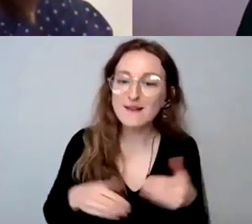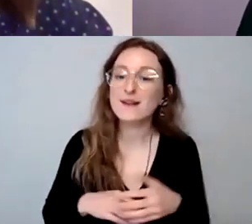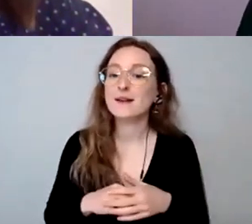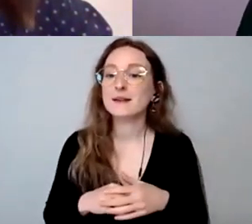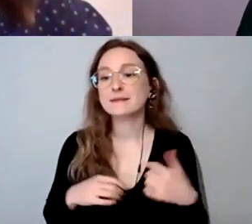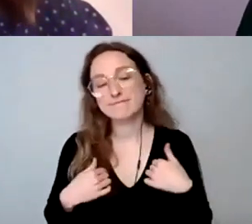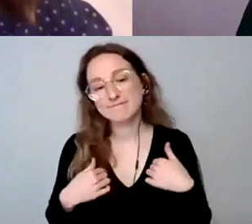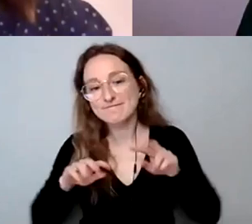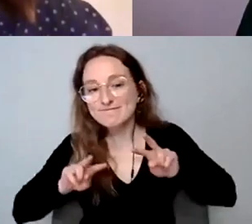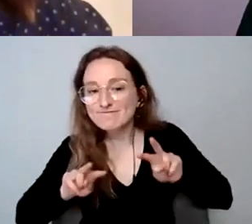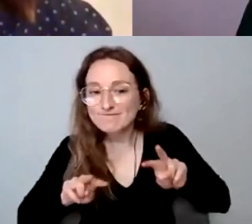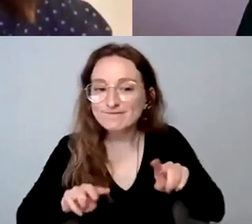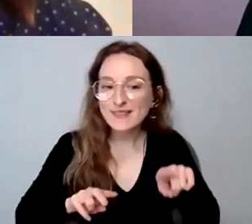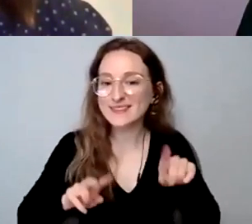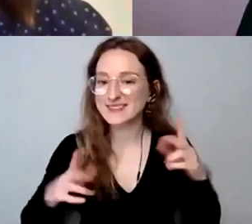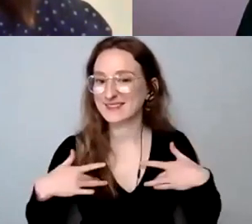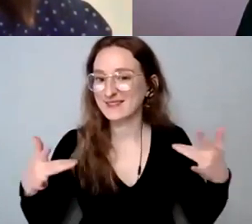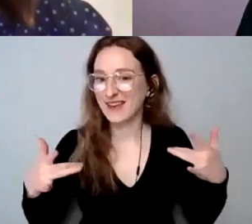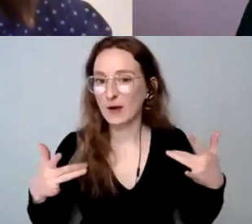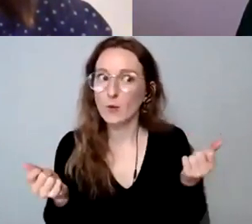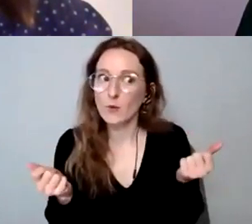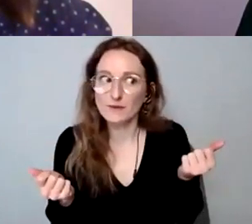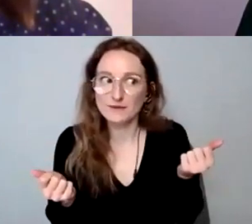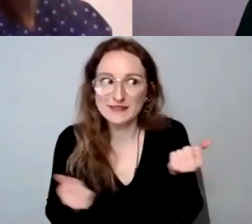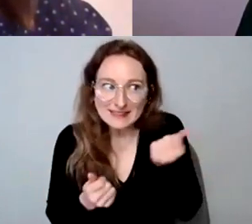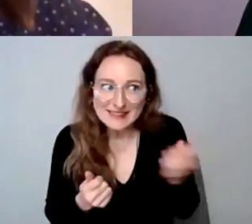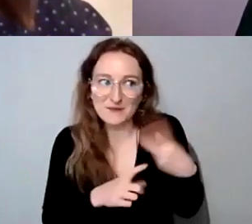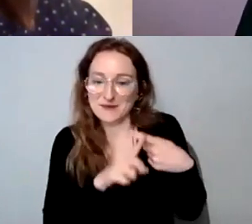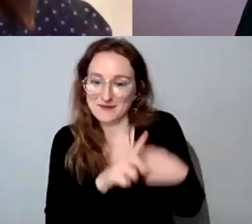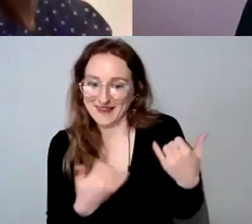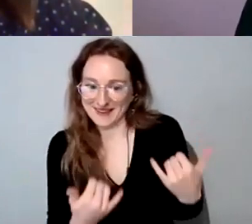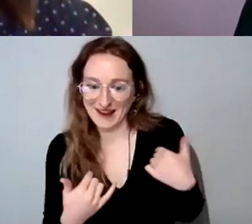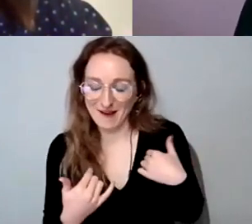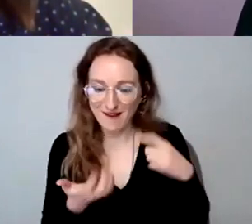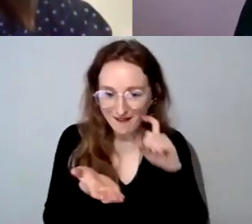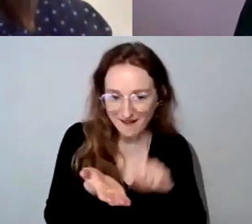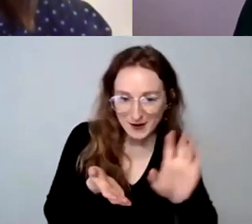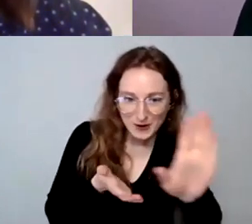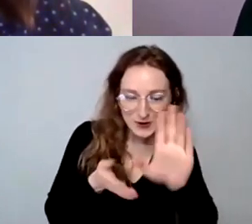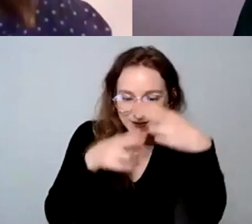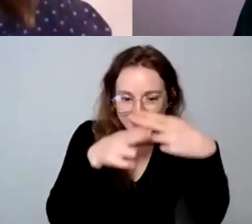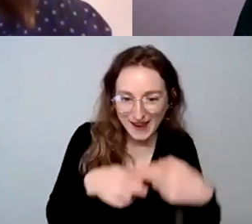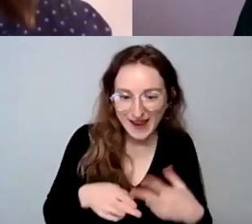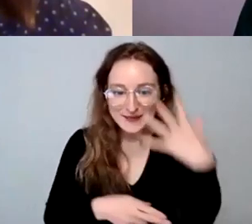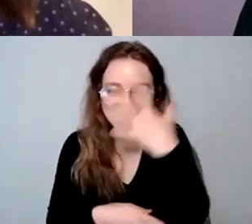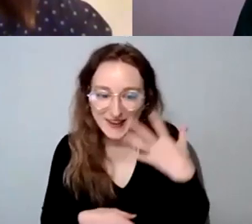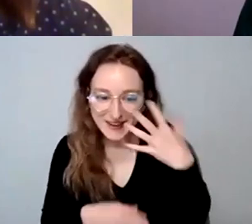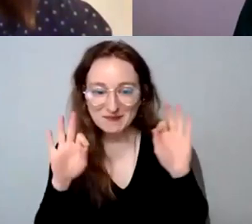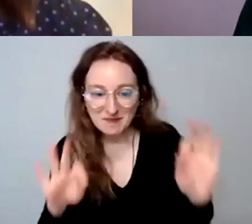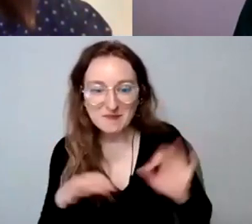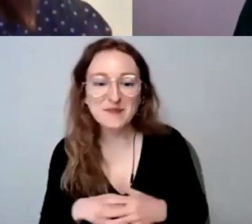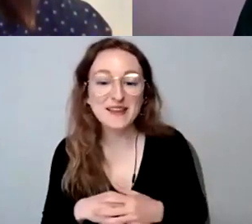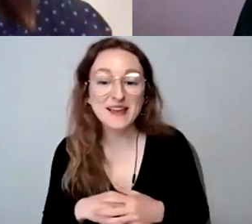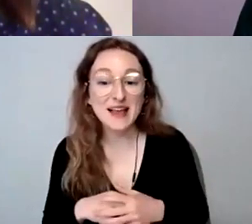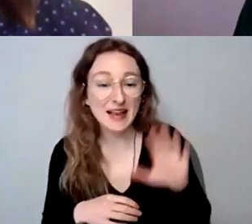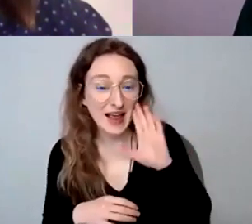looking forward to this event for months now. I see many familiar names and faces in the audience, and I know